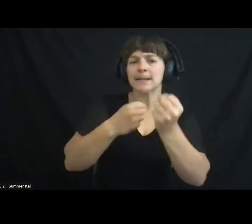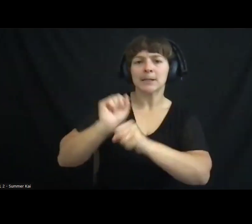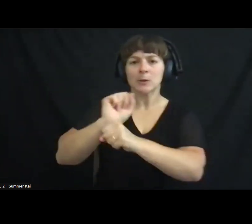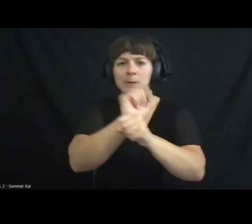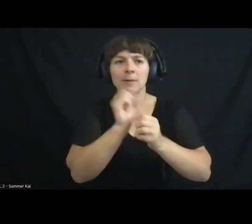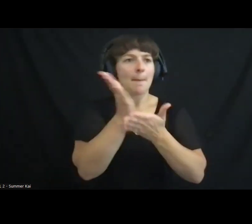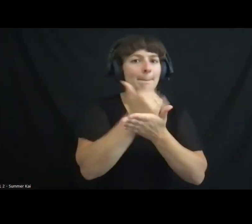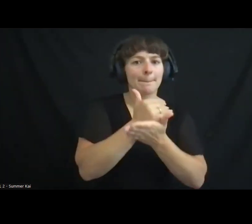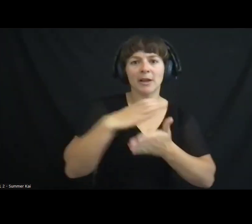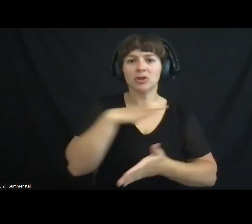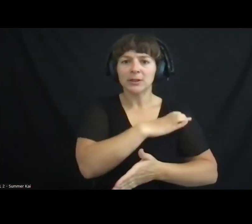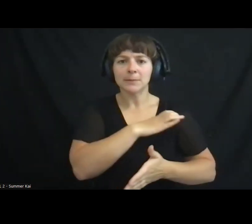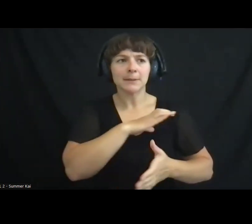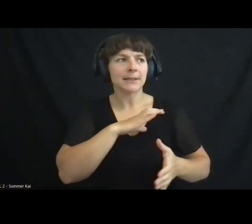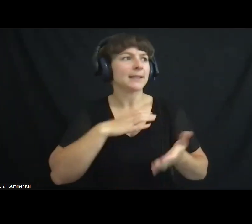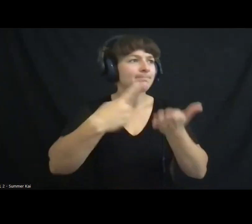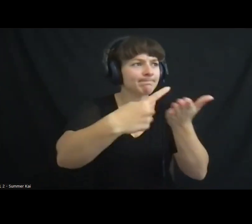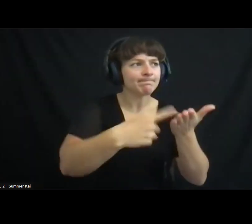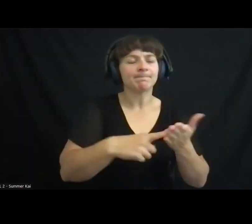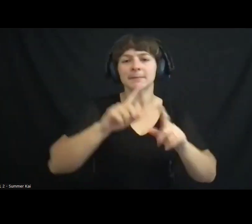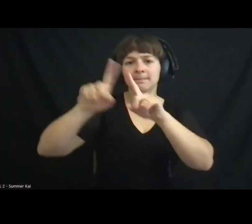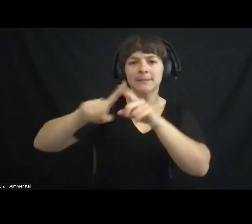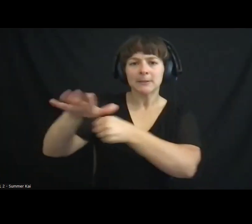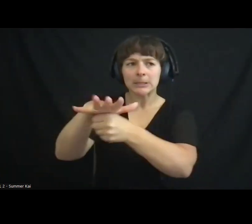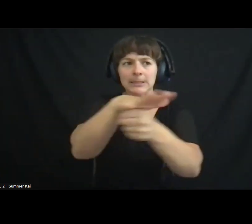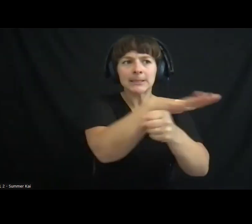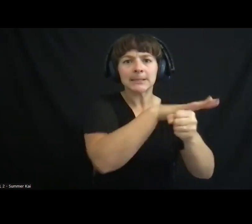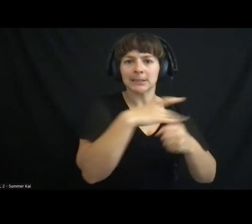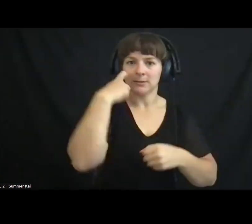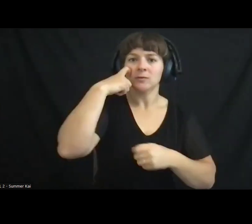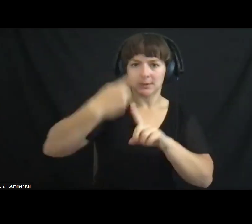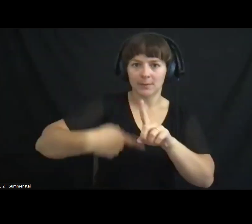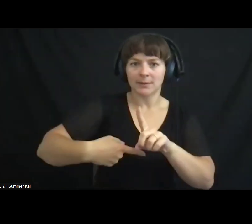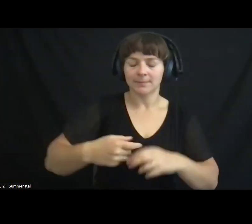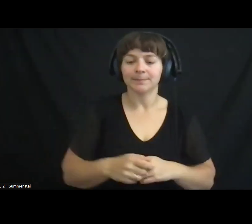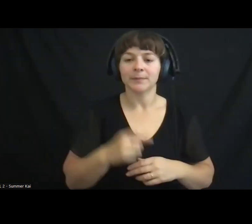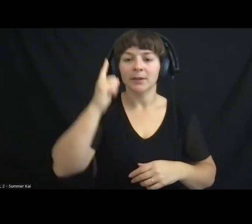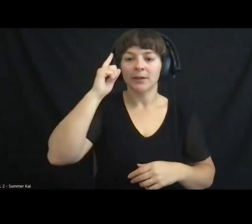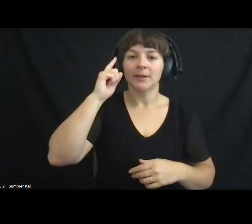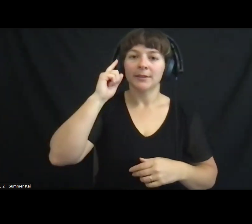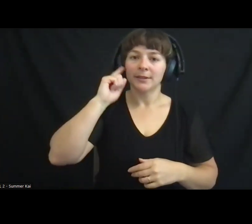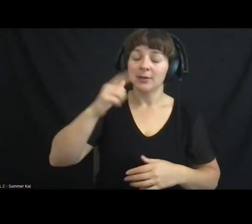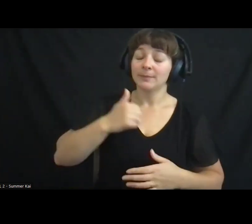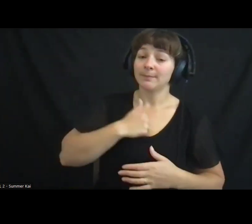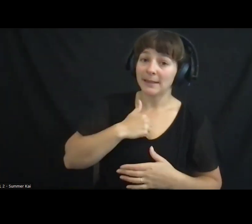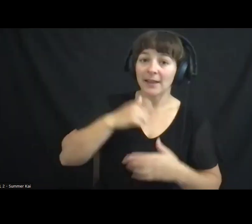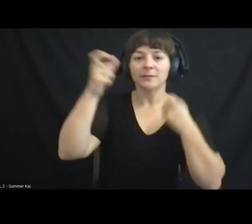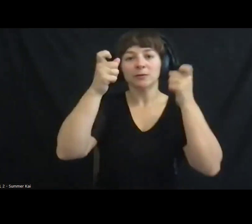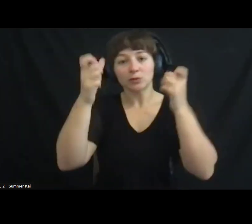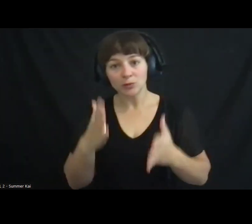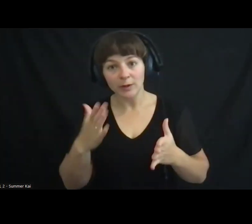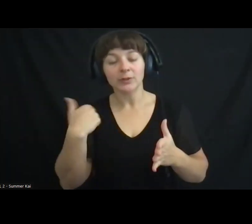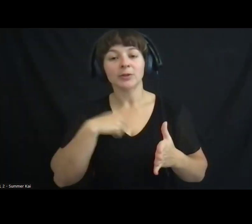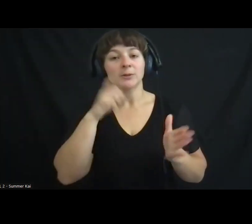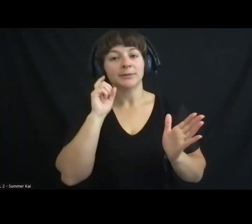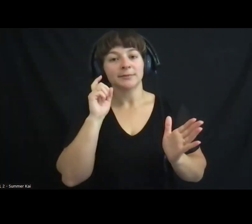hearings and in other arenas over the last few months. And so on behalf of myself and Director DeMorris and all of us who